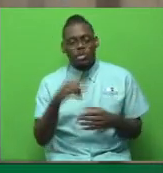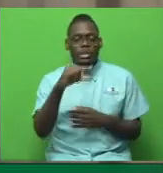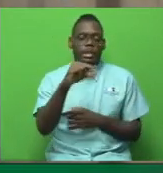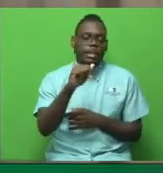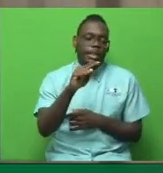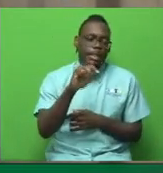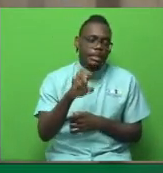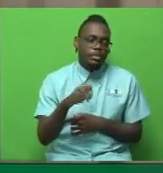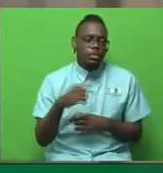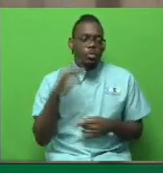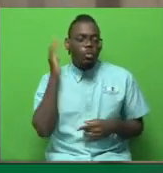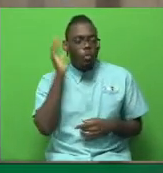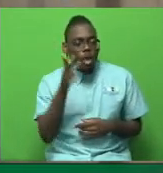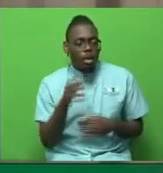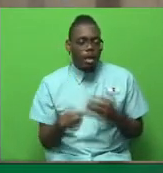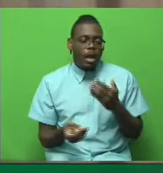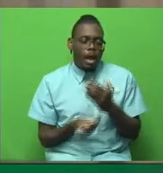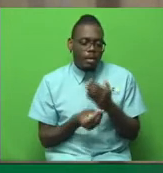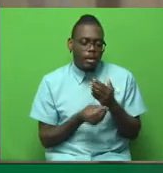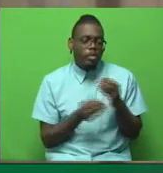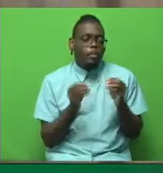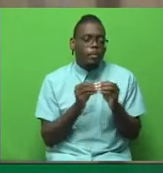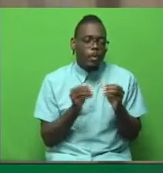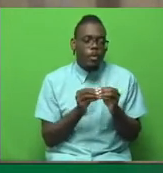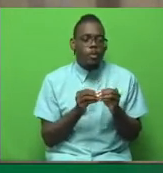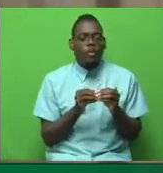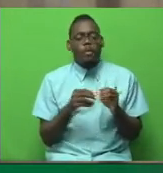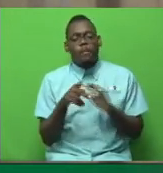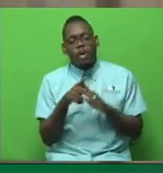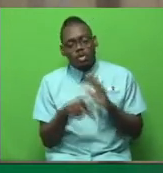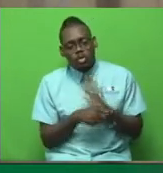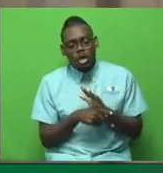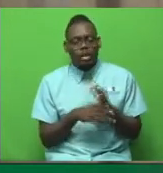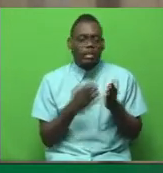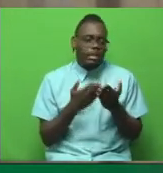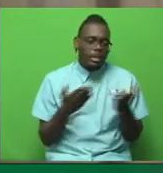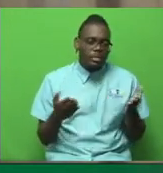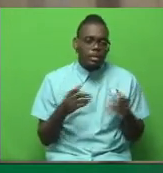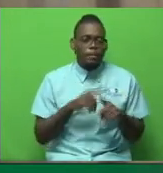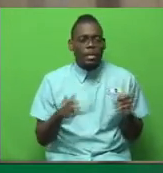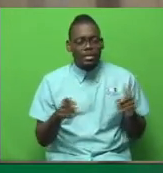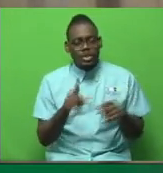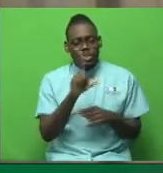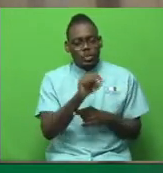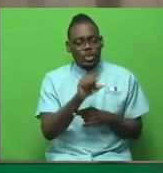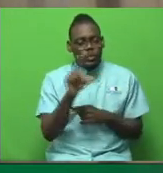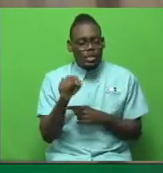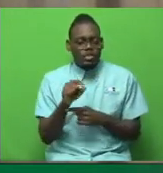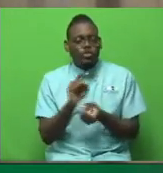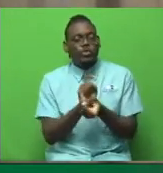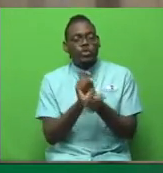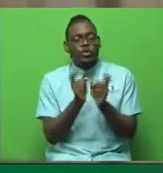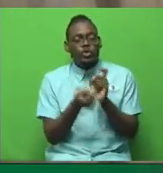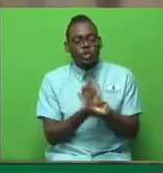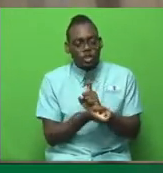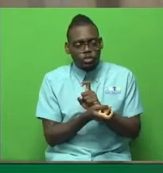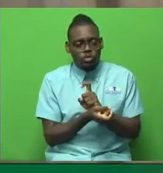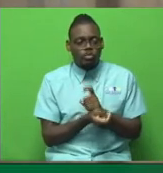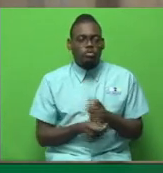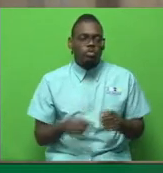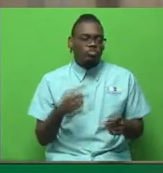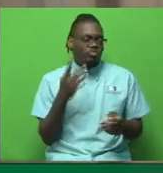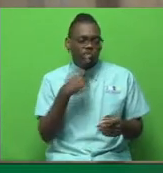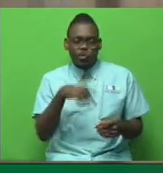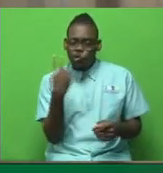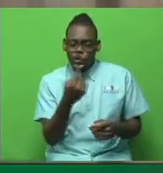amend policy guidelines right that they are mended in 2020 which restricted Pro funding for no more than one